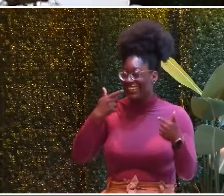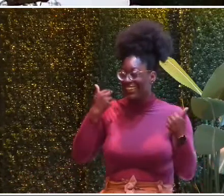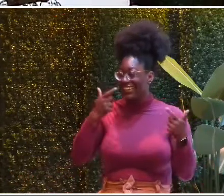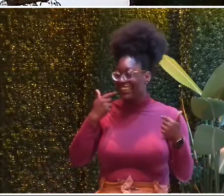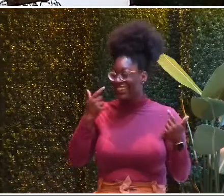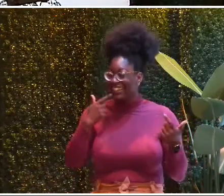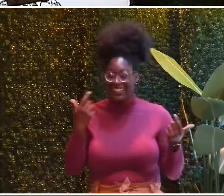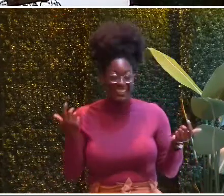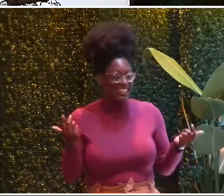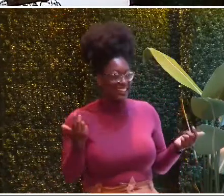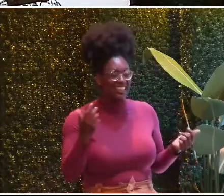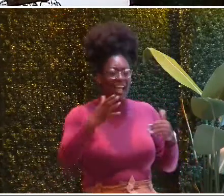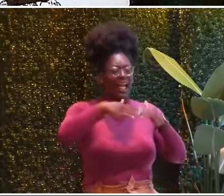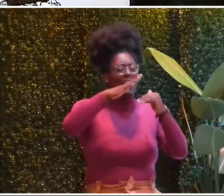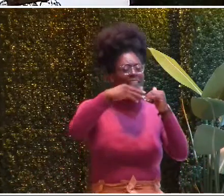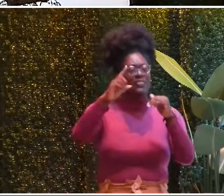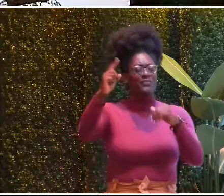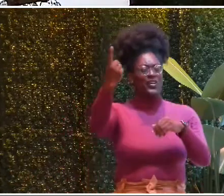At least the first one.